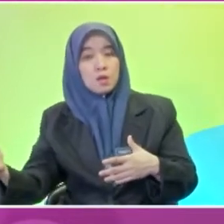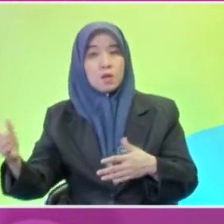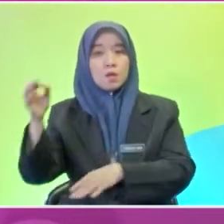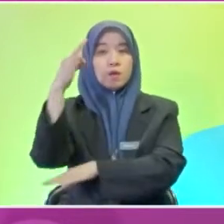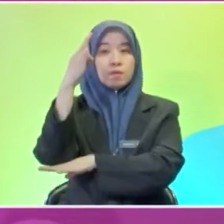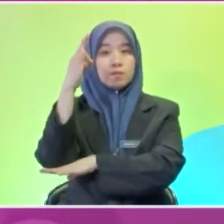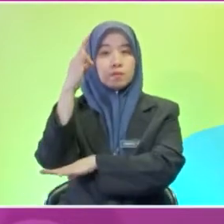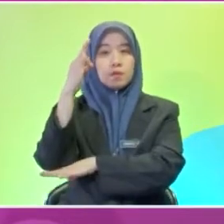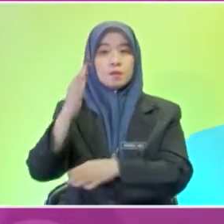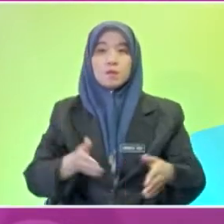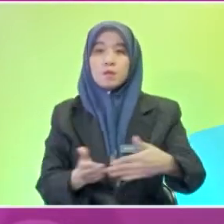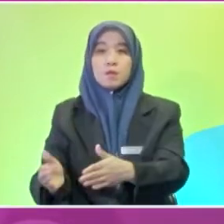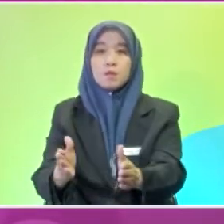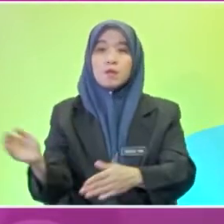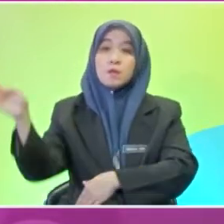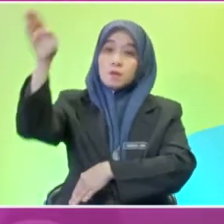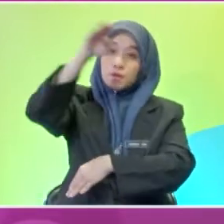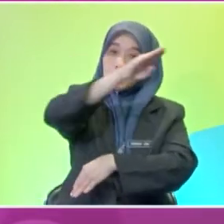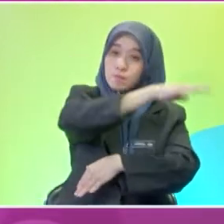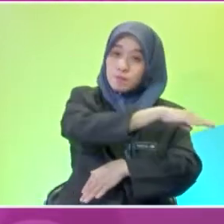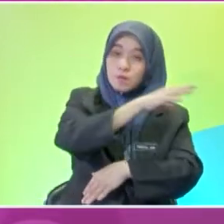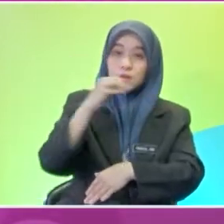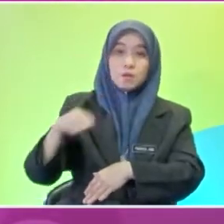forest, river and mountain.